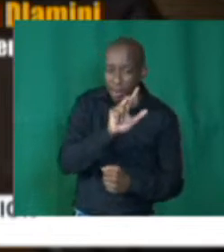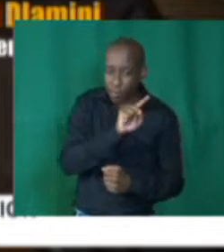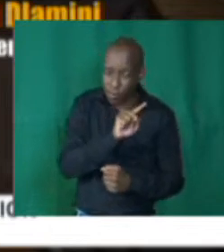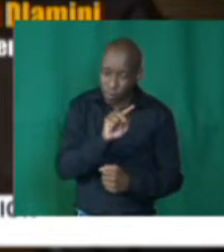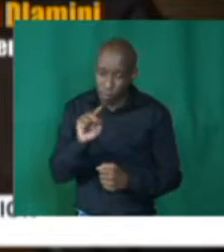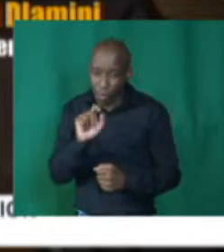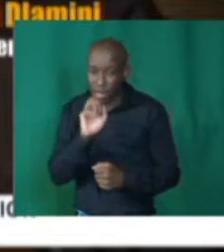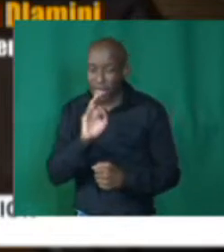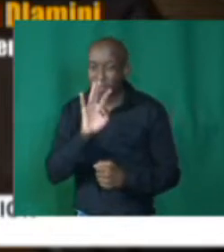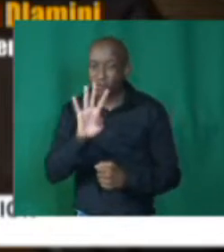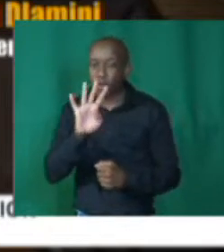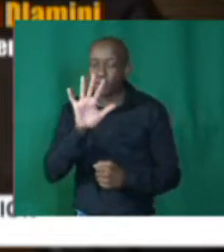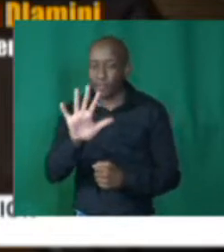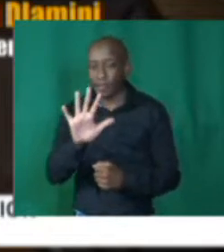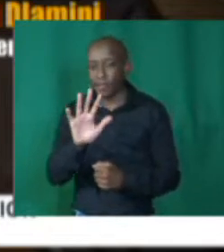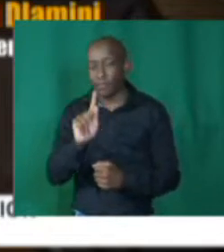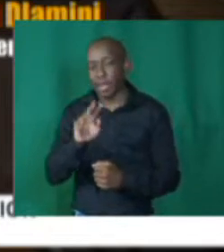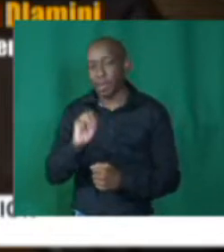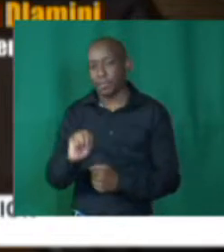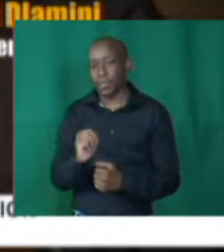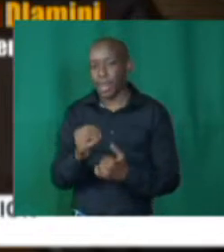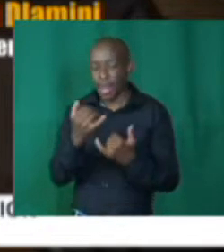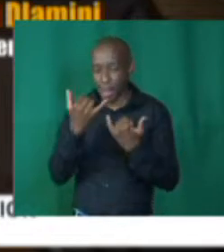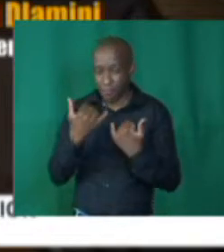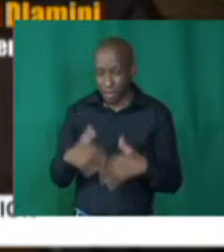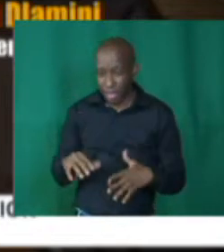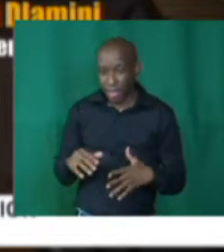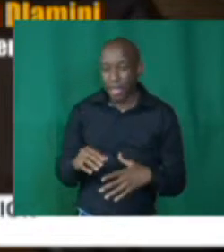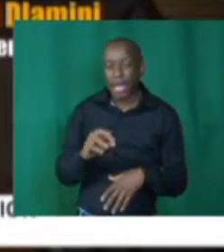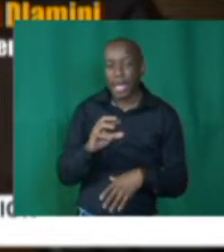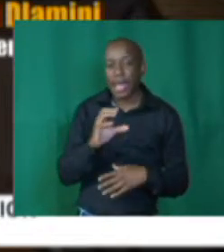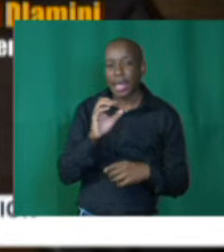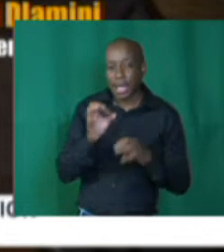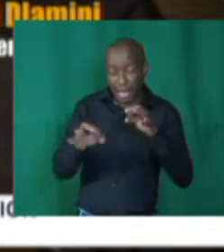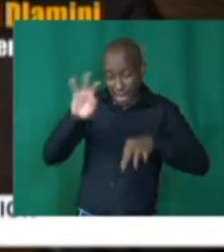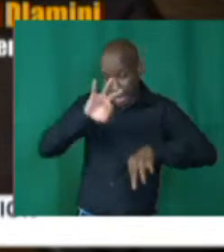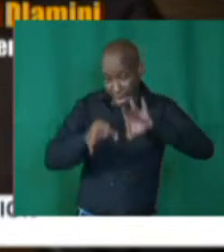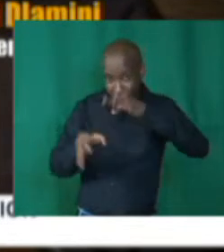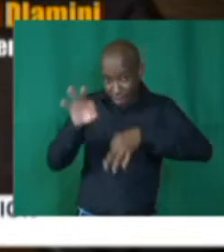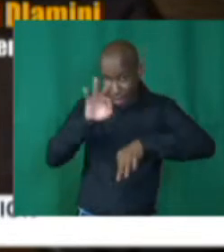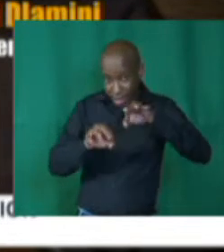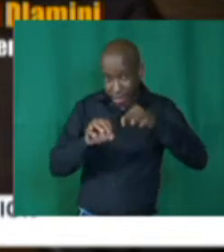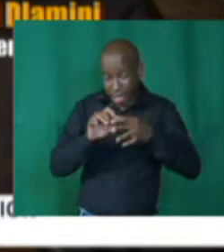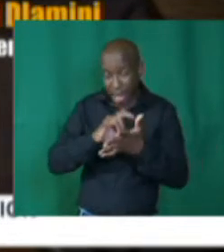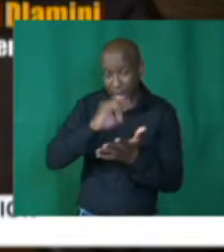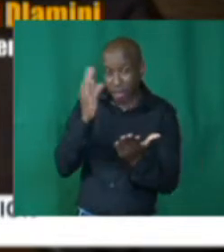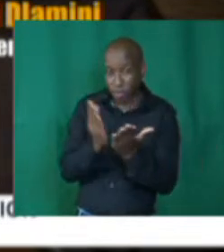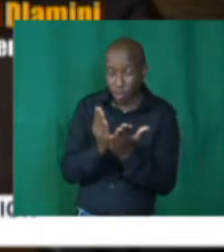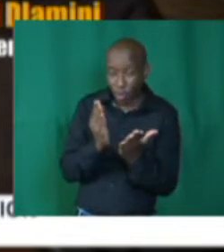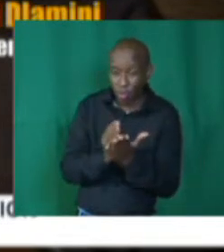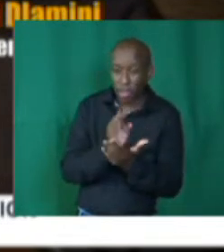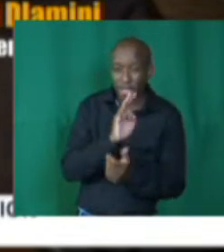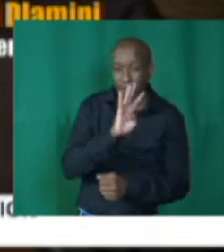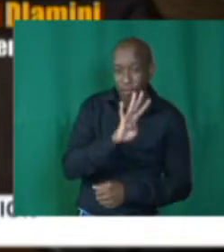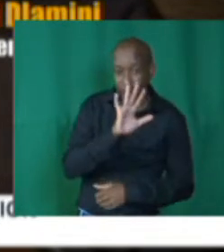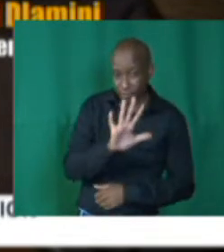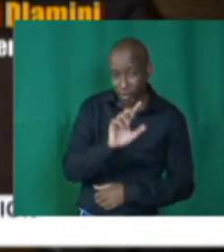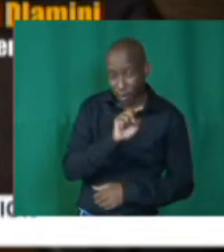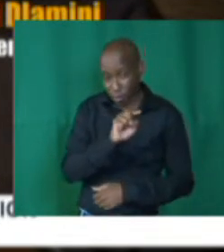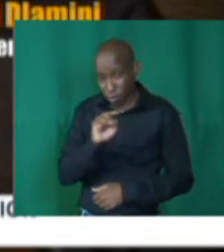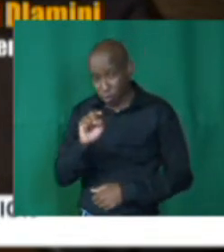until 3:45 p.m. Then we have chemistry for Form 5 from 3:45 p.m.